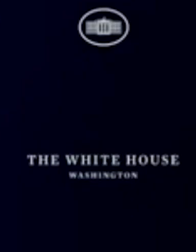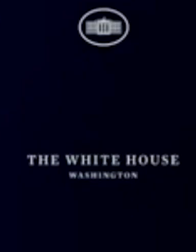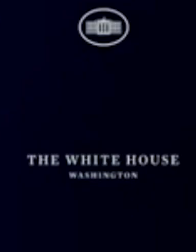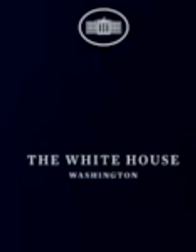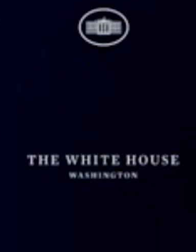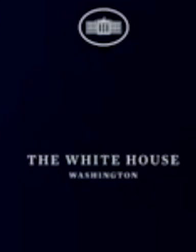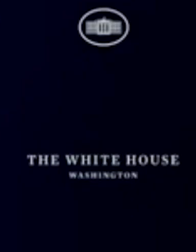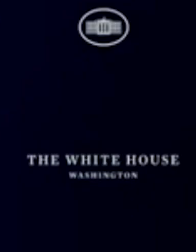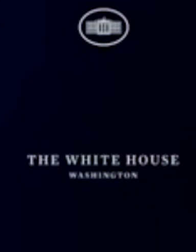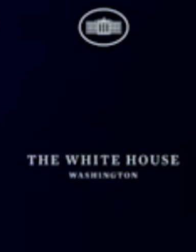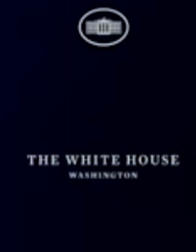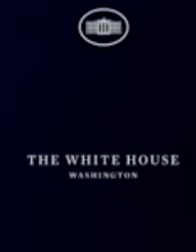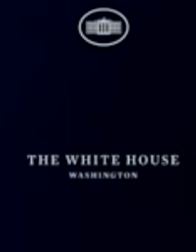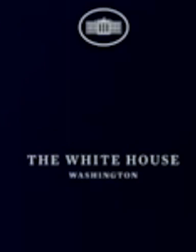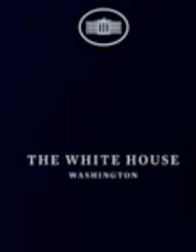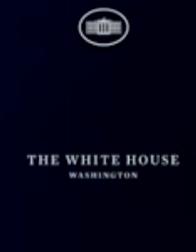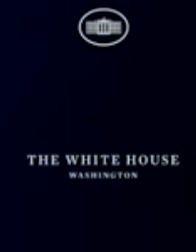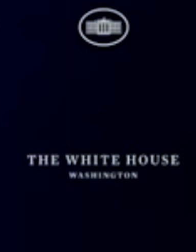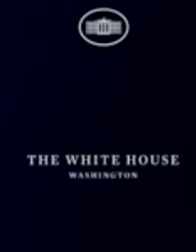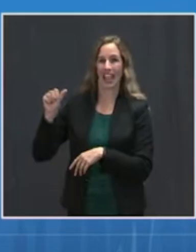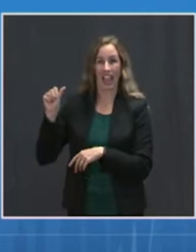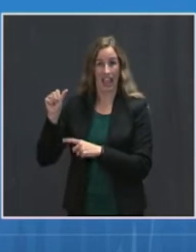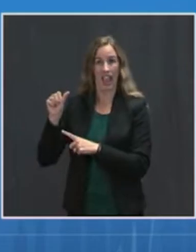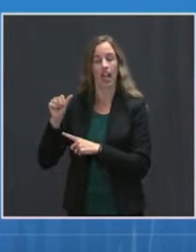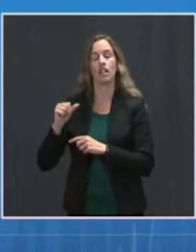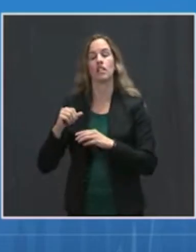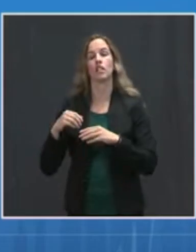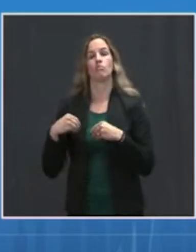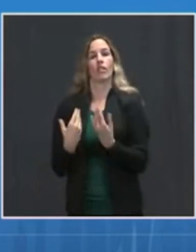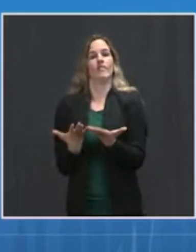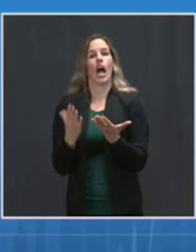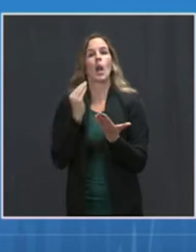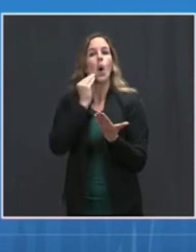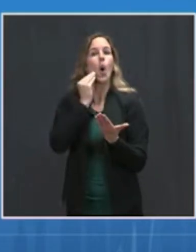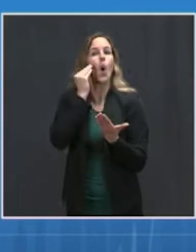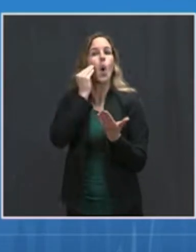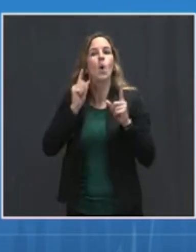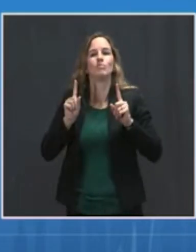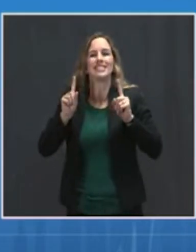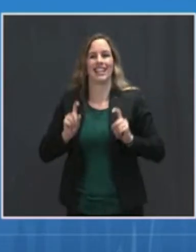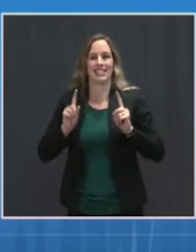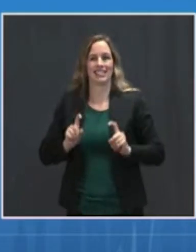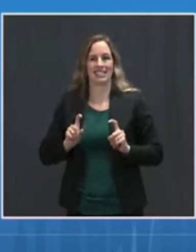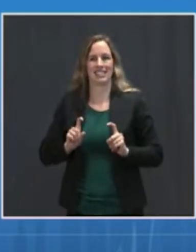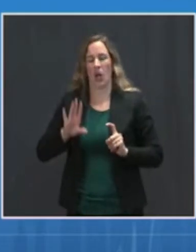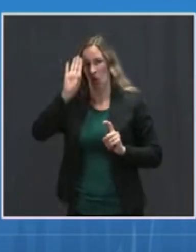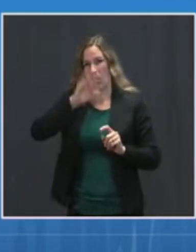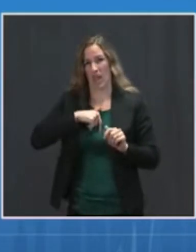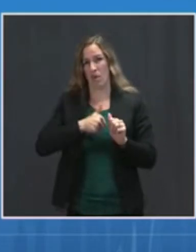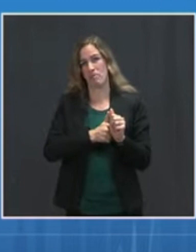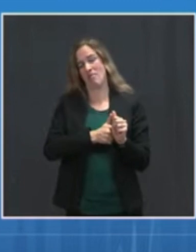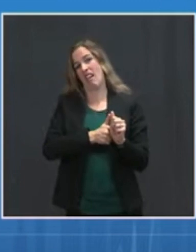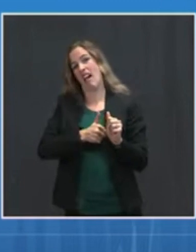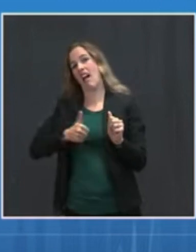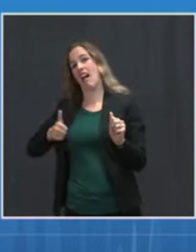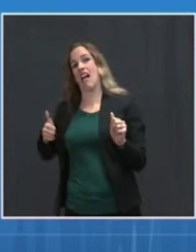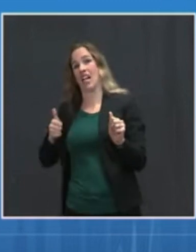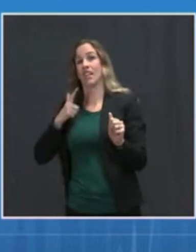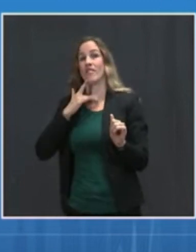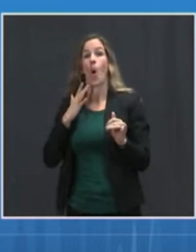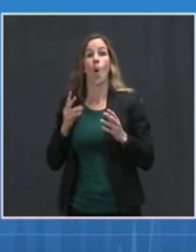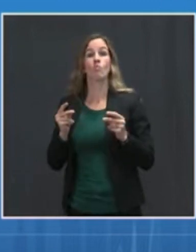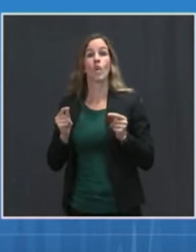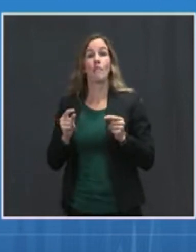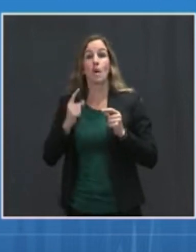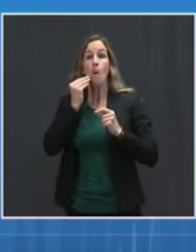the enactment of the Defense Production Act, or DPA. The country is well behind where we need to be in testing, particularly the rapid at-home tests that will